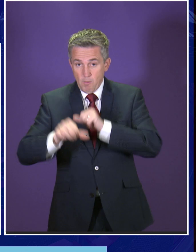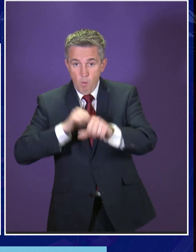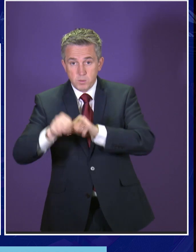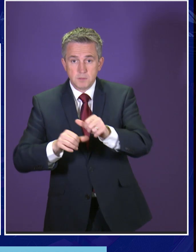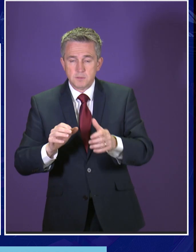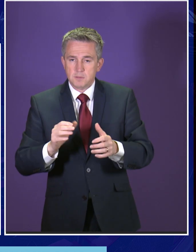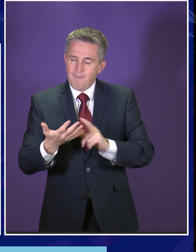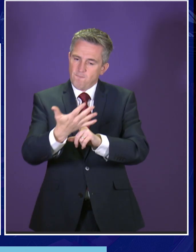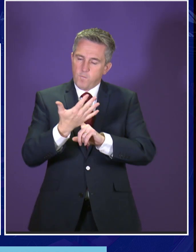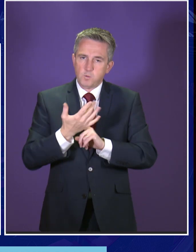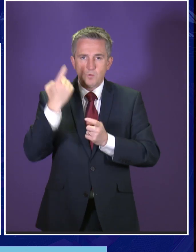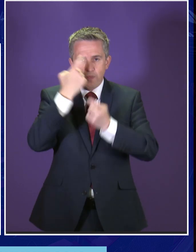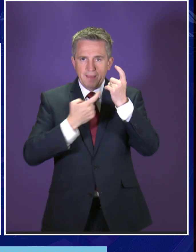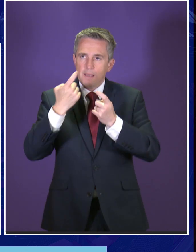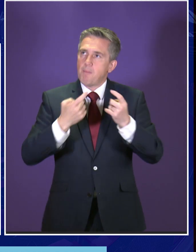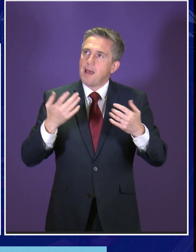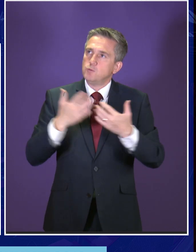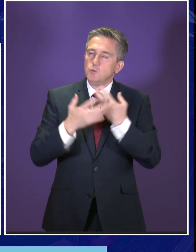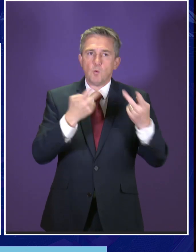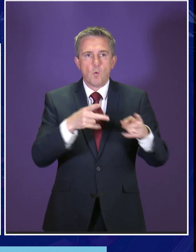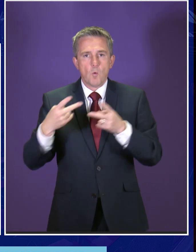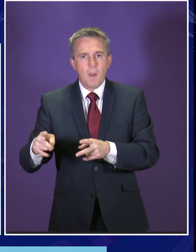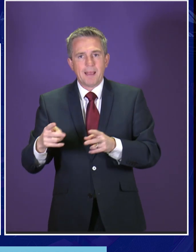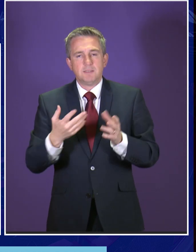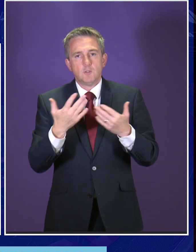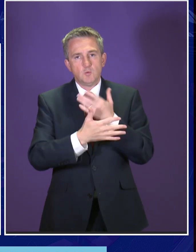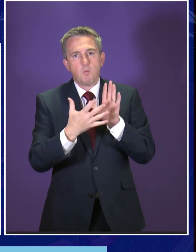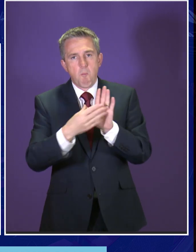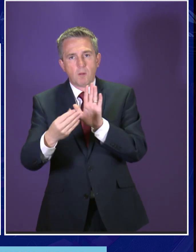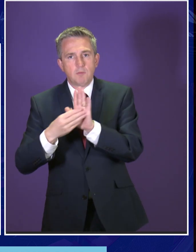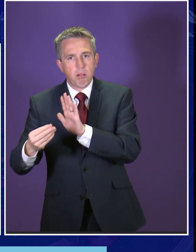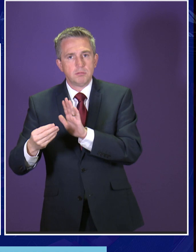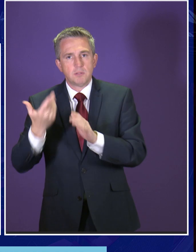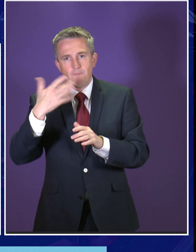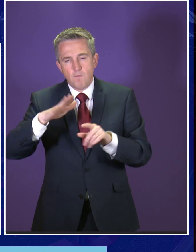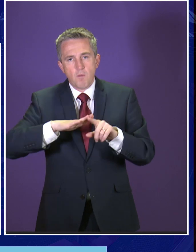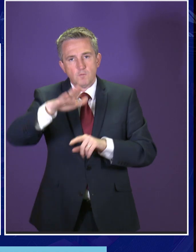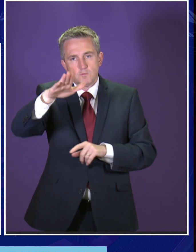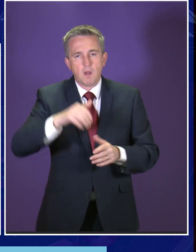rethink fundamental ideas of humanity and society that we have taken for granted.